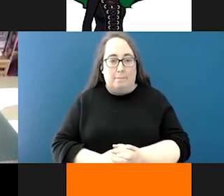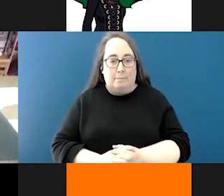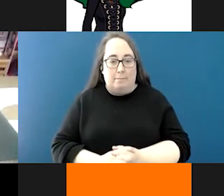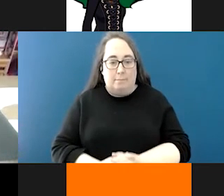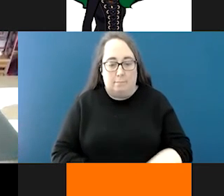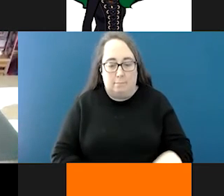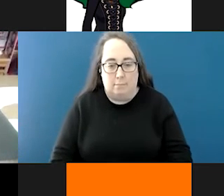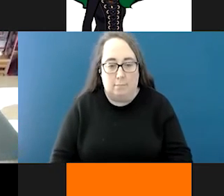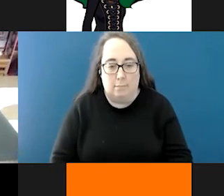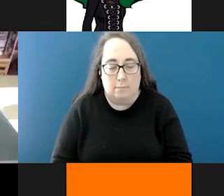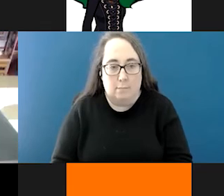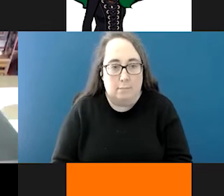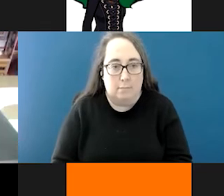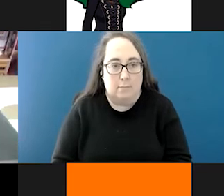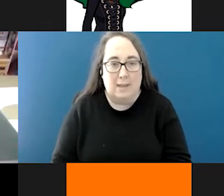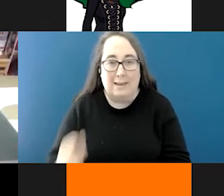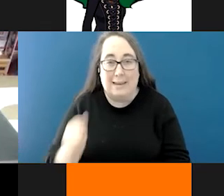inside of the eyes.